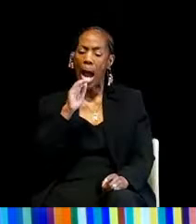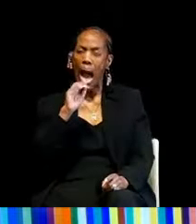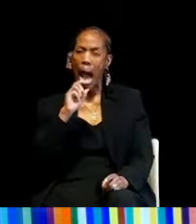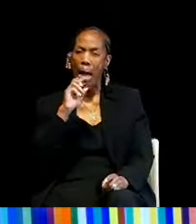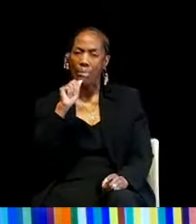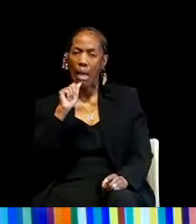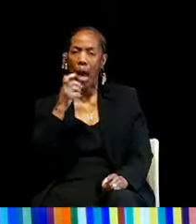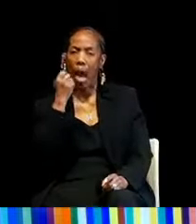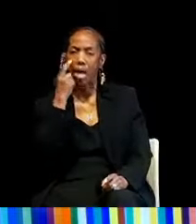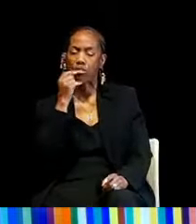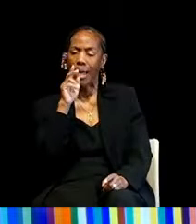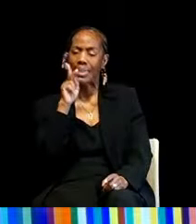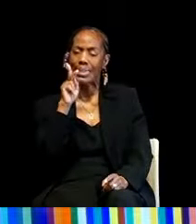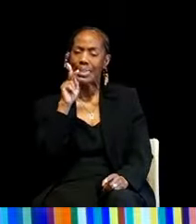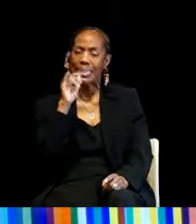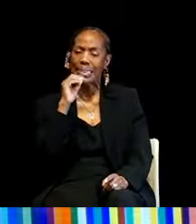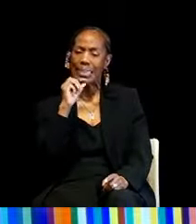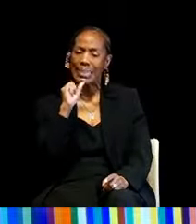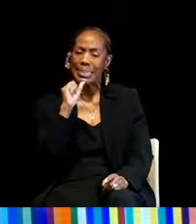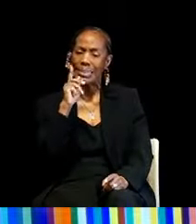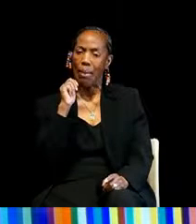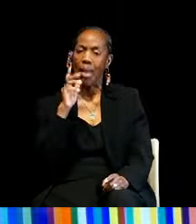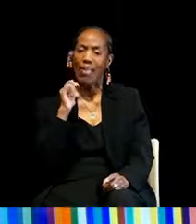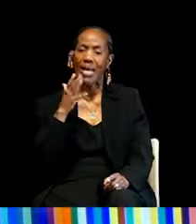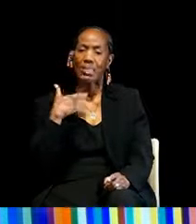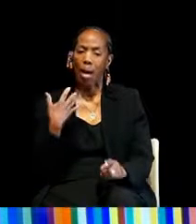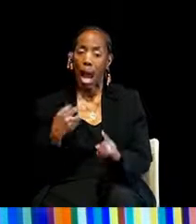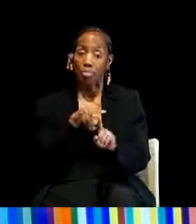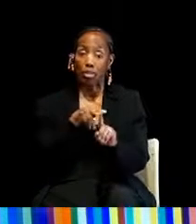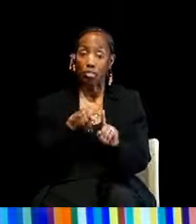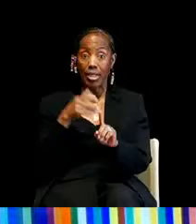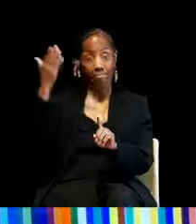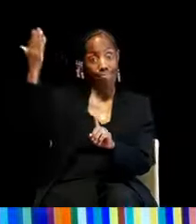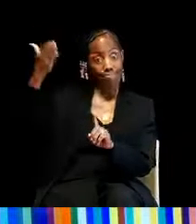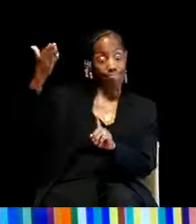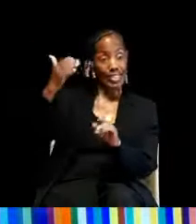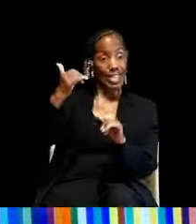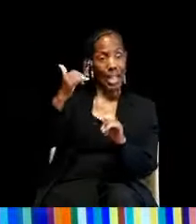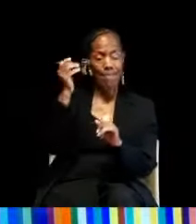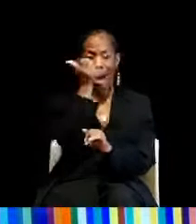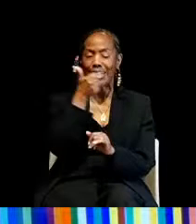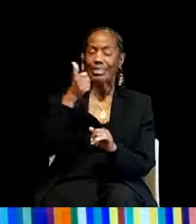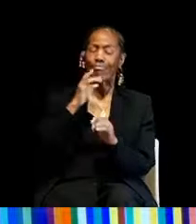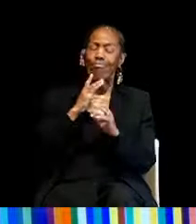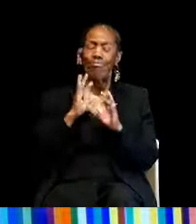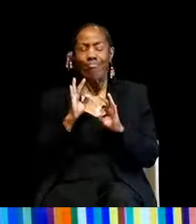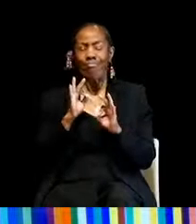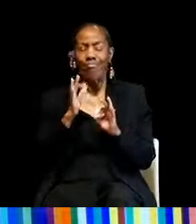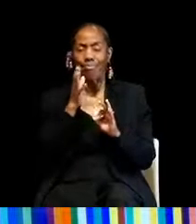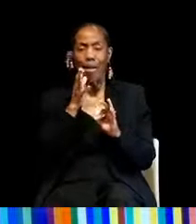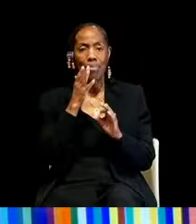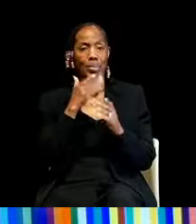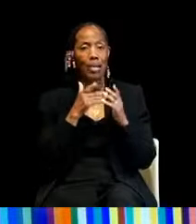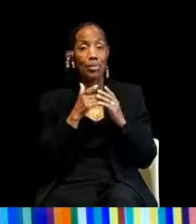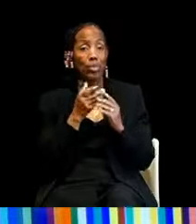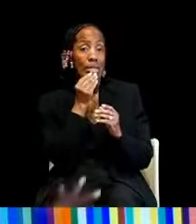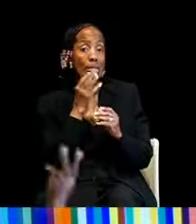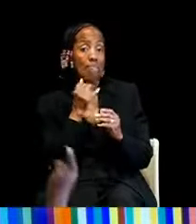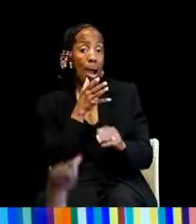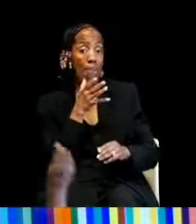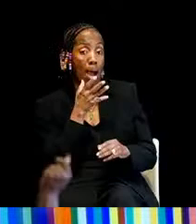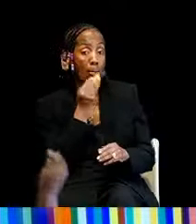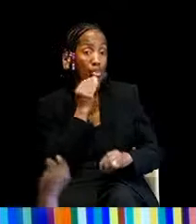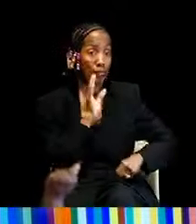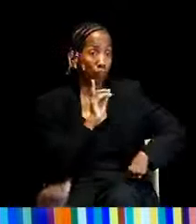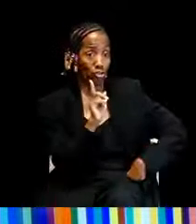the perspective from which I'll be speaking on, okay? And so my superstar mama, some of y'all done had her food. Some of you, if